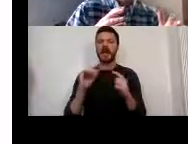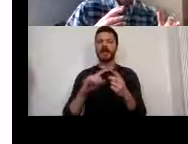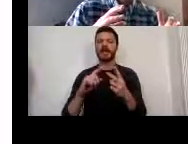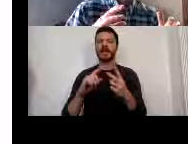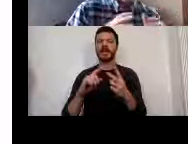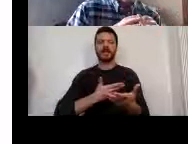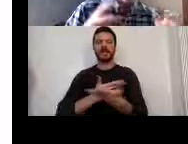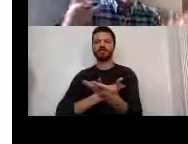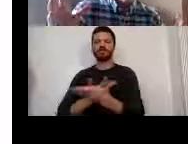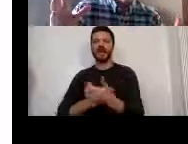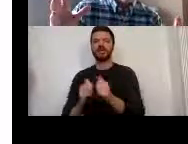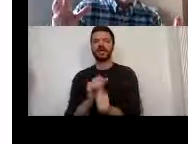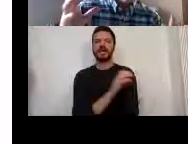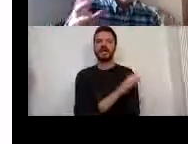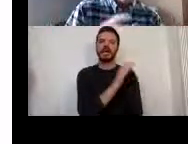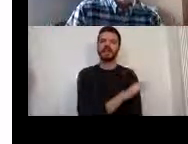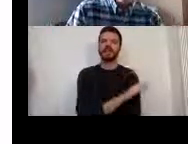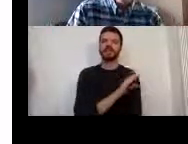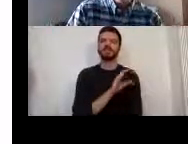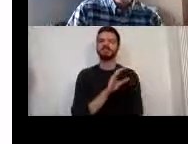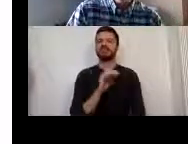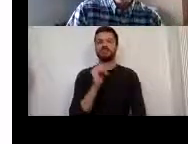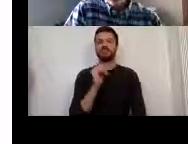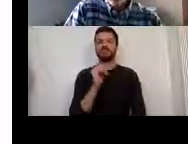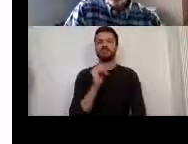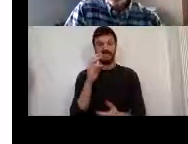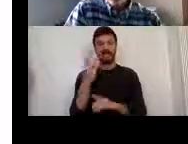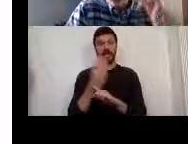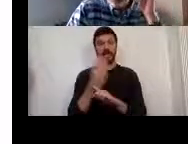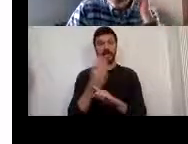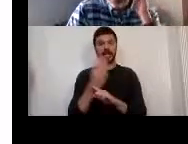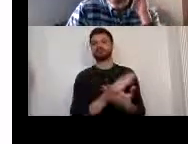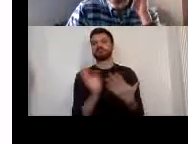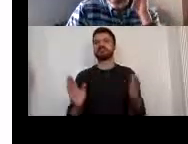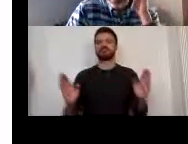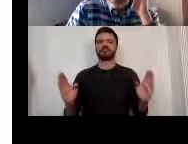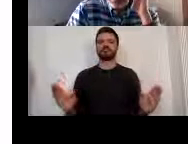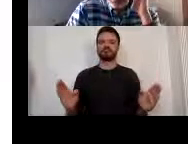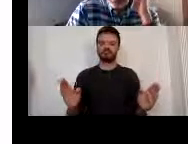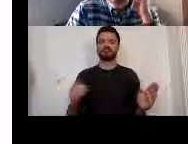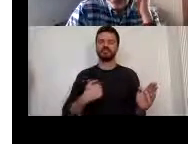clinics that took place over a course of 6 months, where we had initially